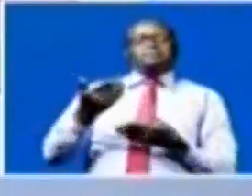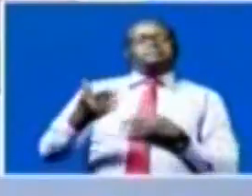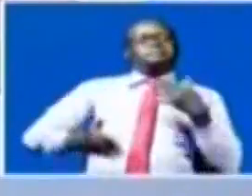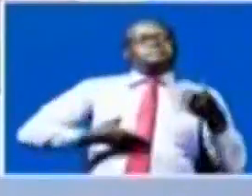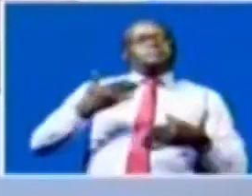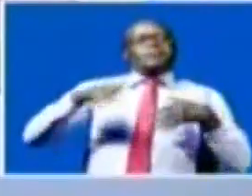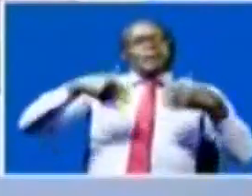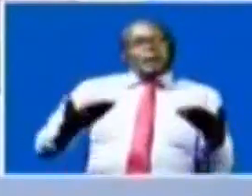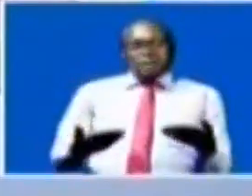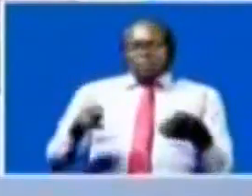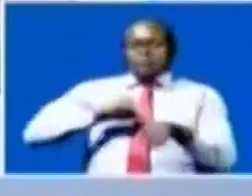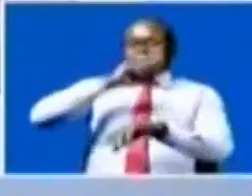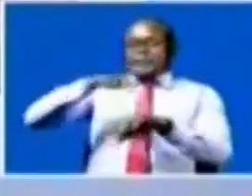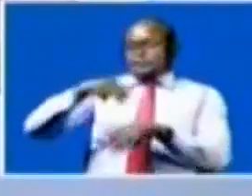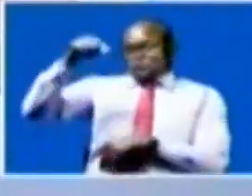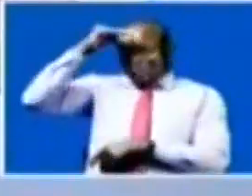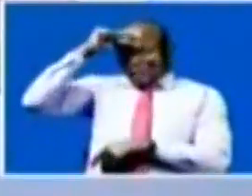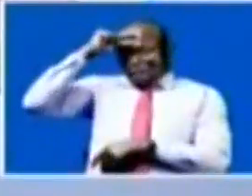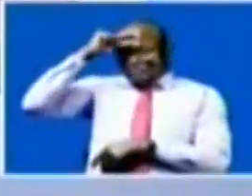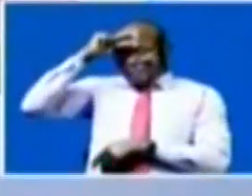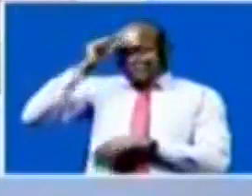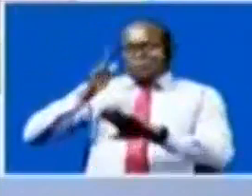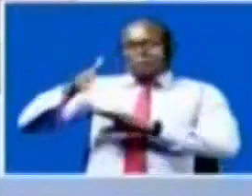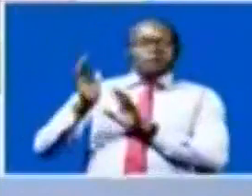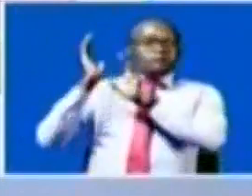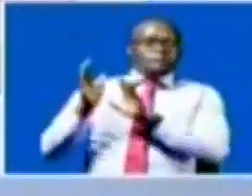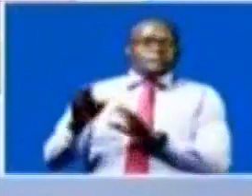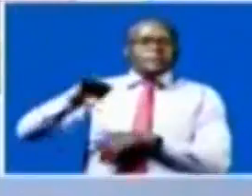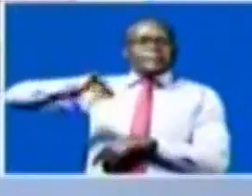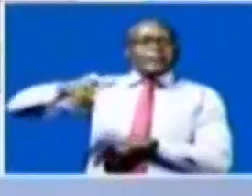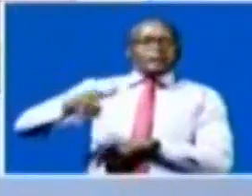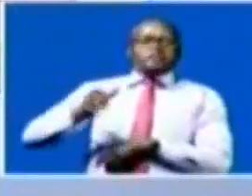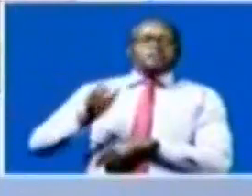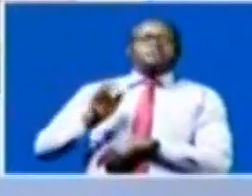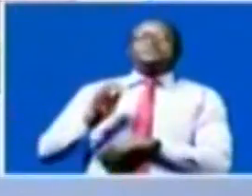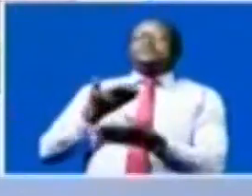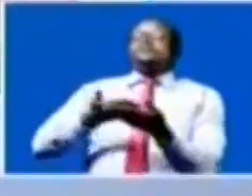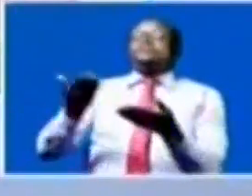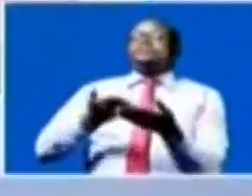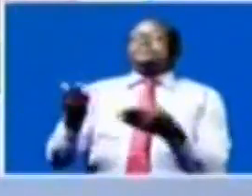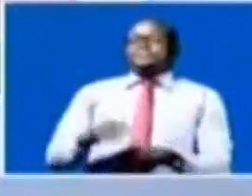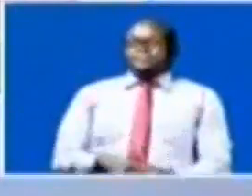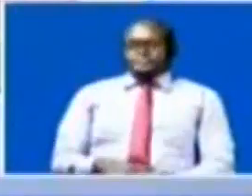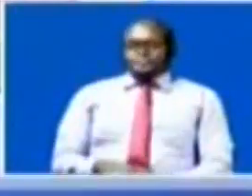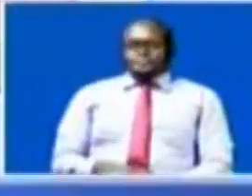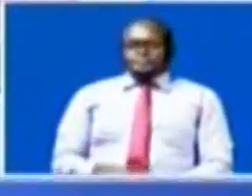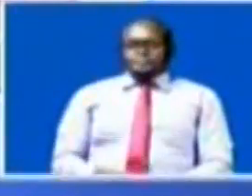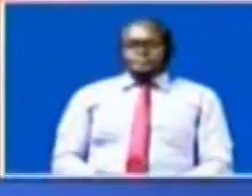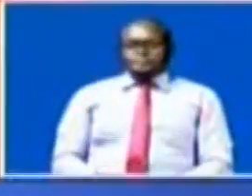displeasure in the manner in which the national government has been overburdening the counties with expenditure caps.